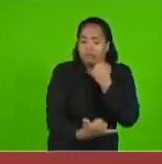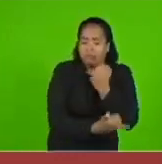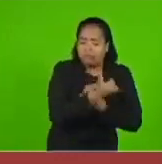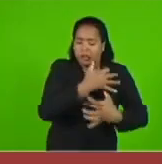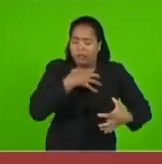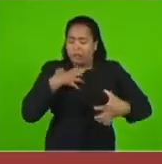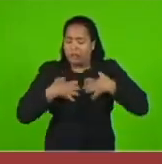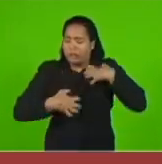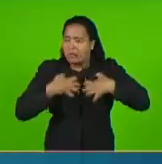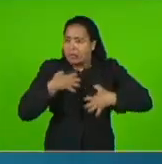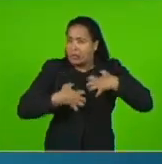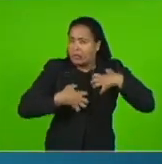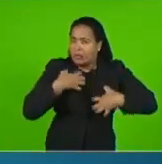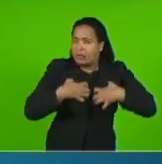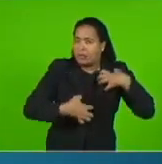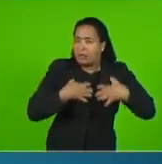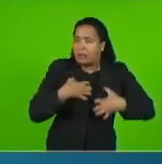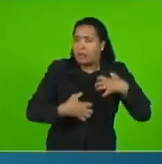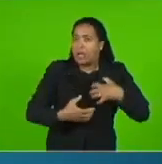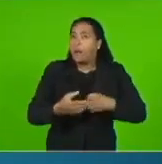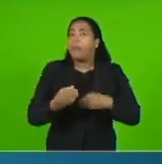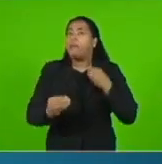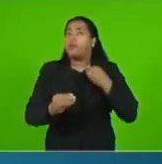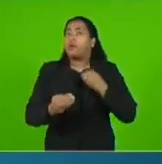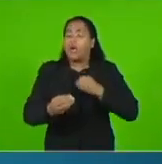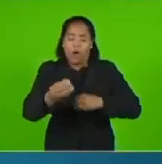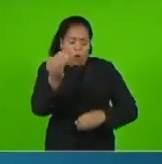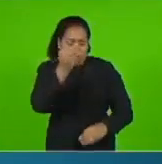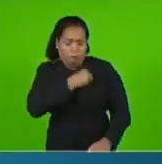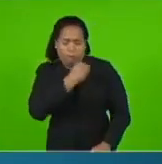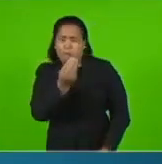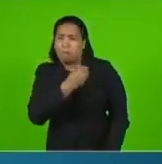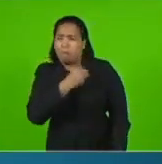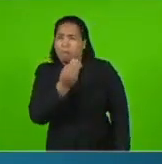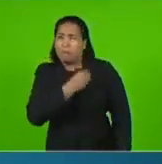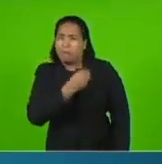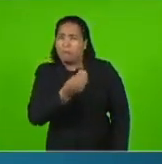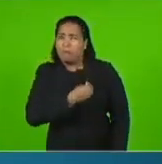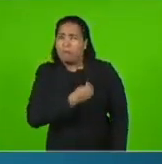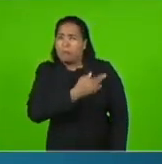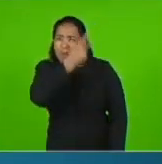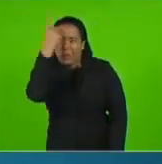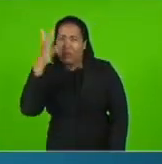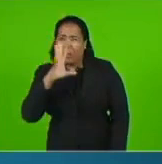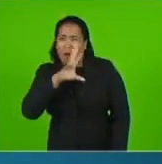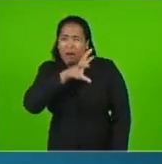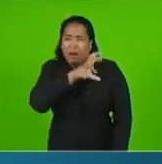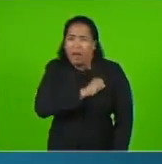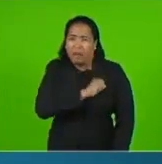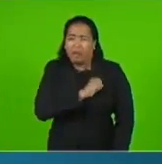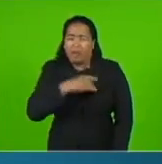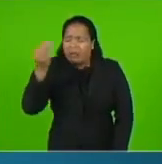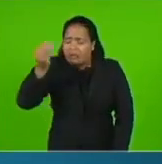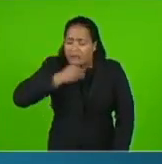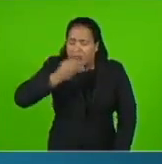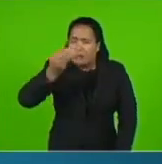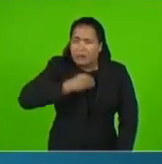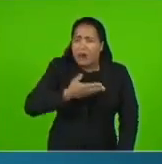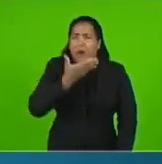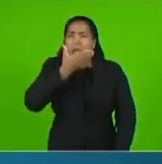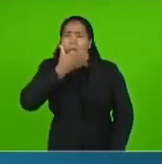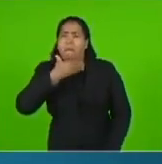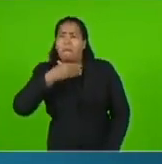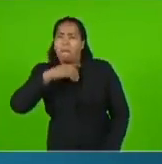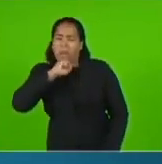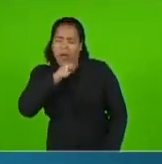and one will abhor the other, and because the iniquity will grow, the love of man